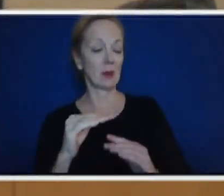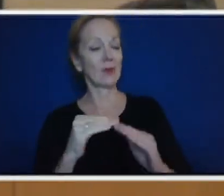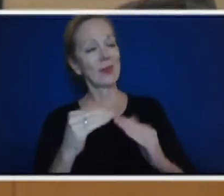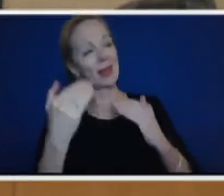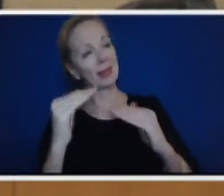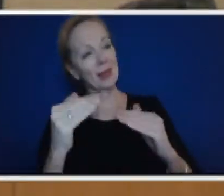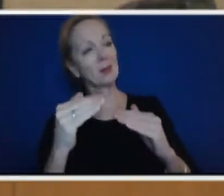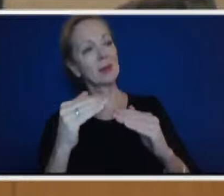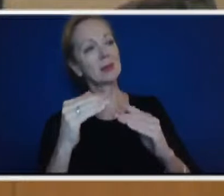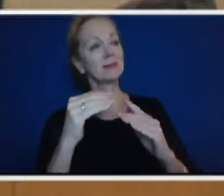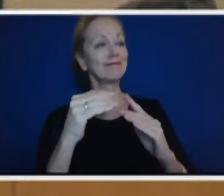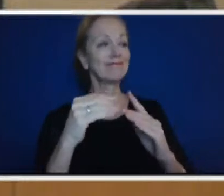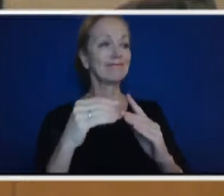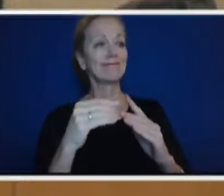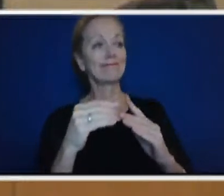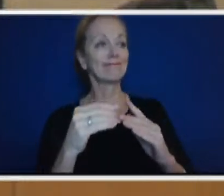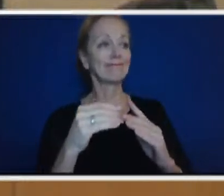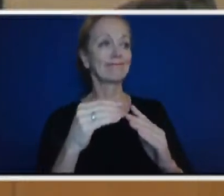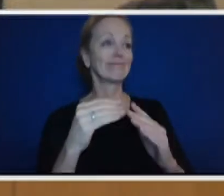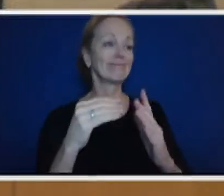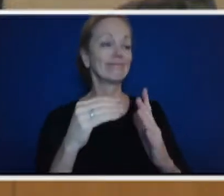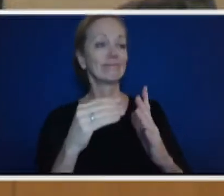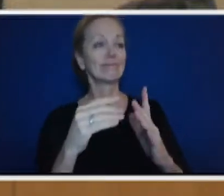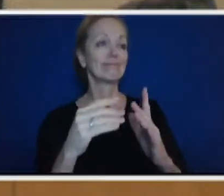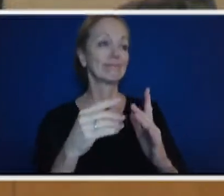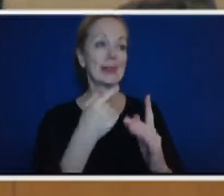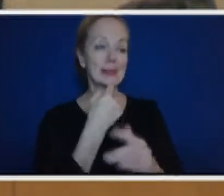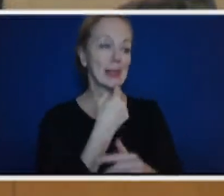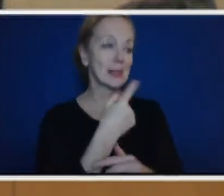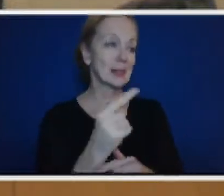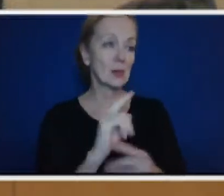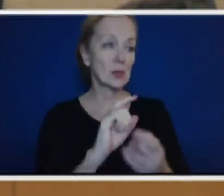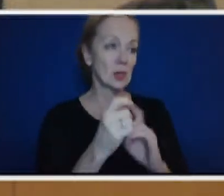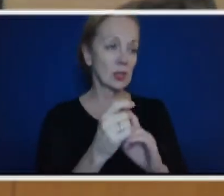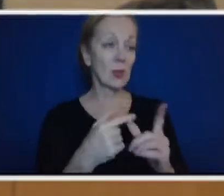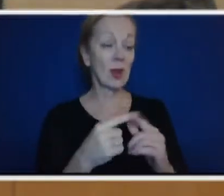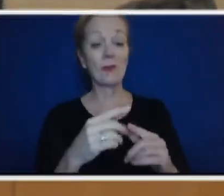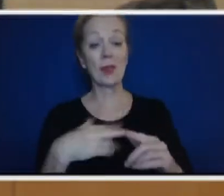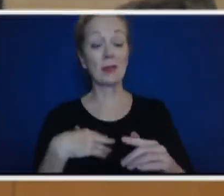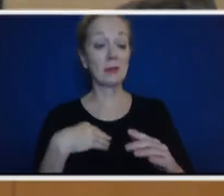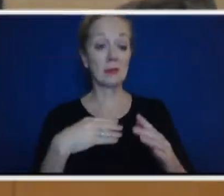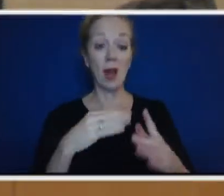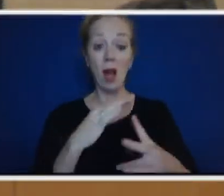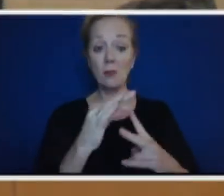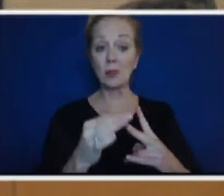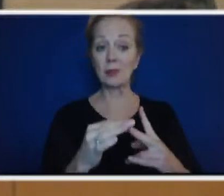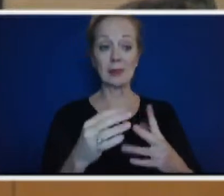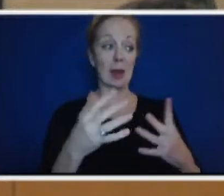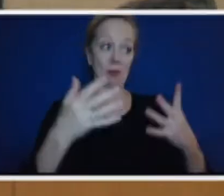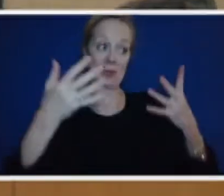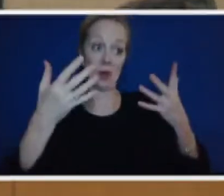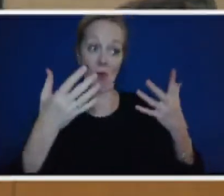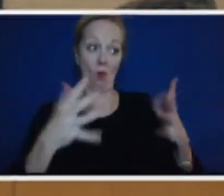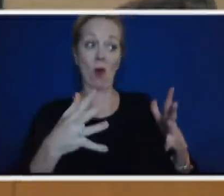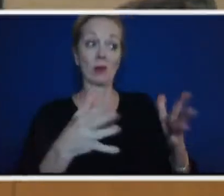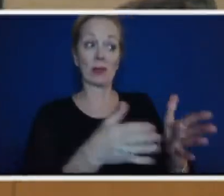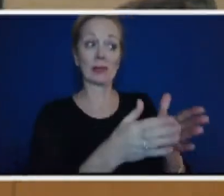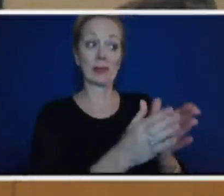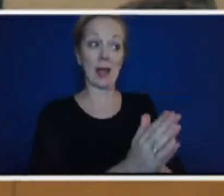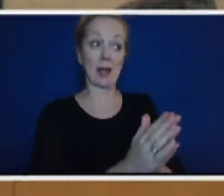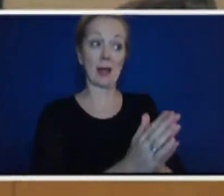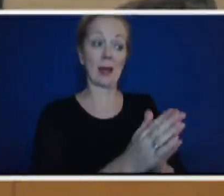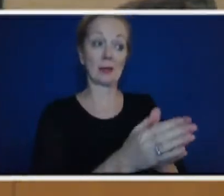make changes to approved rezonings. We also have the discretion to say we don't want to take that discretion, if that makes